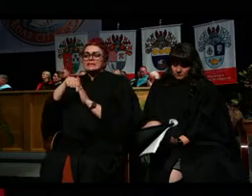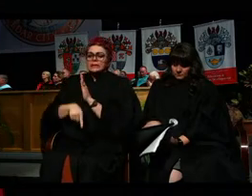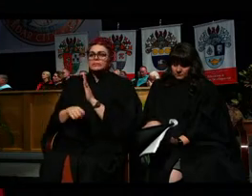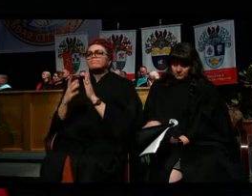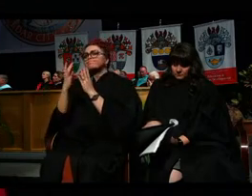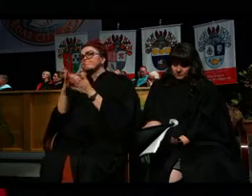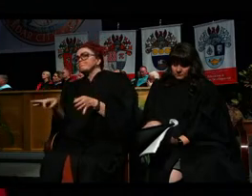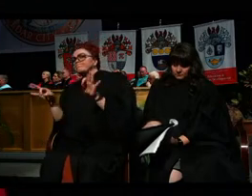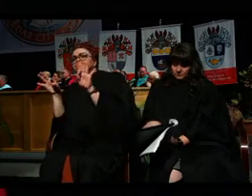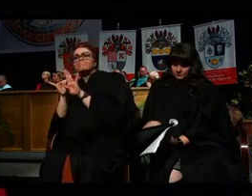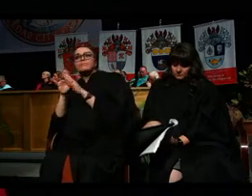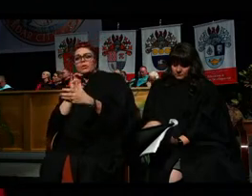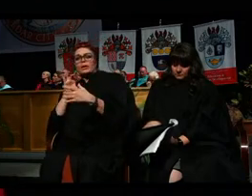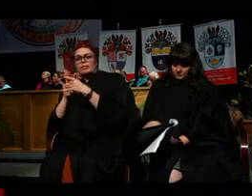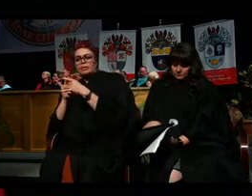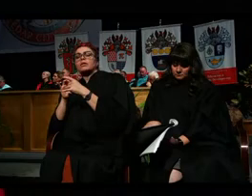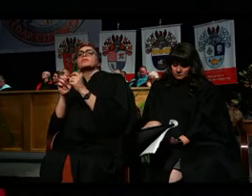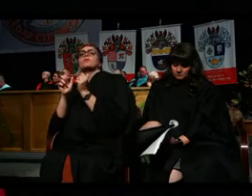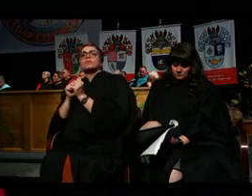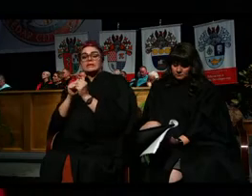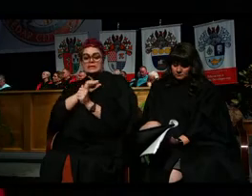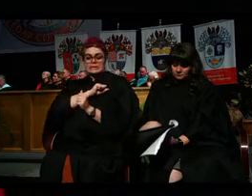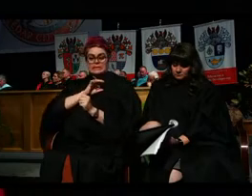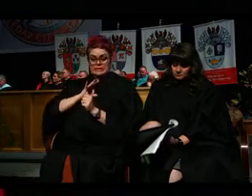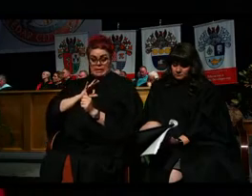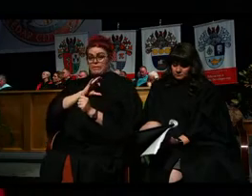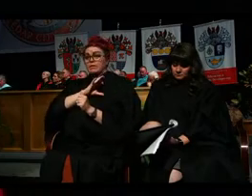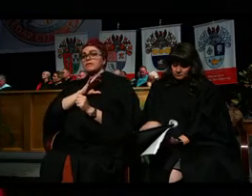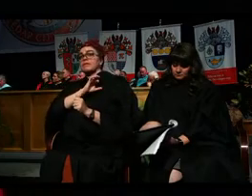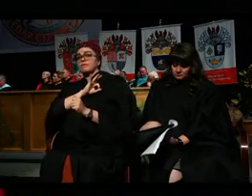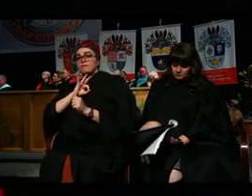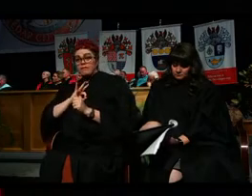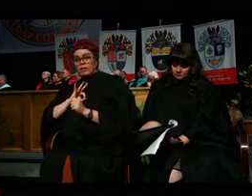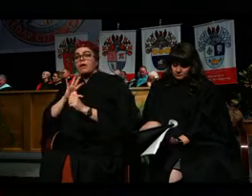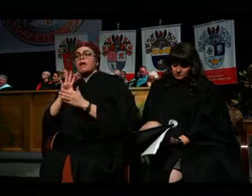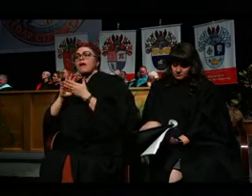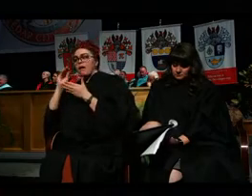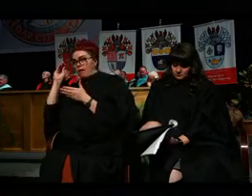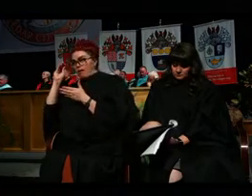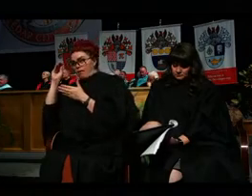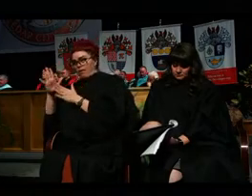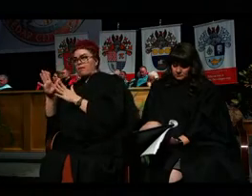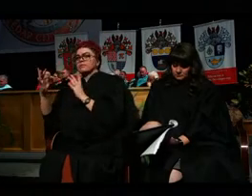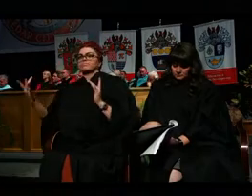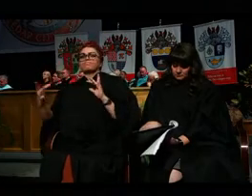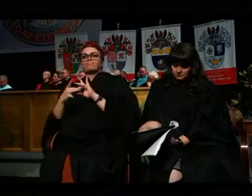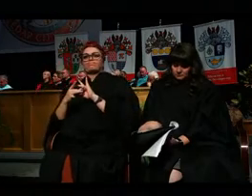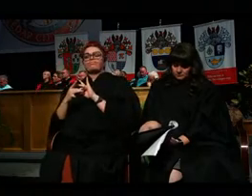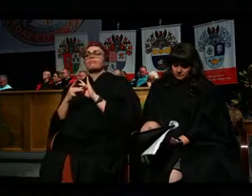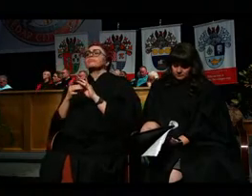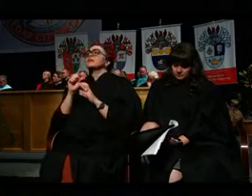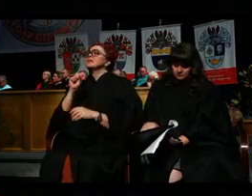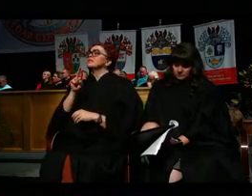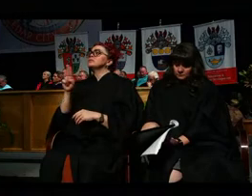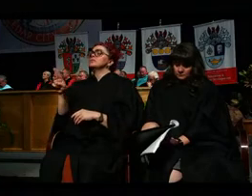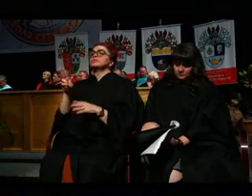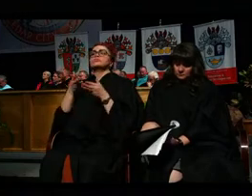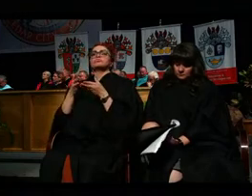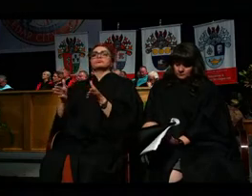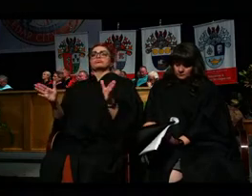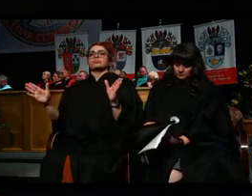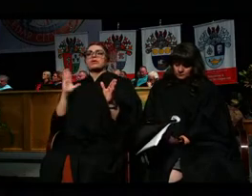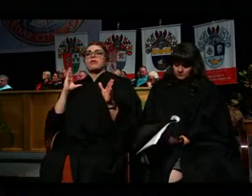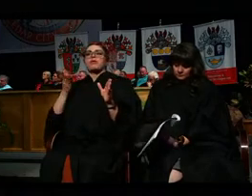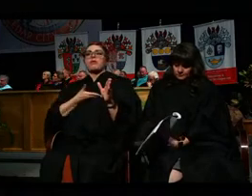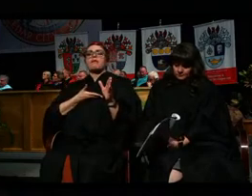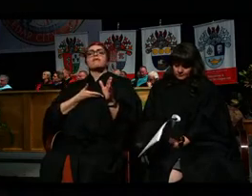staff, and students, which has led to increased student retention and graduation rates. SUU has greatly expanded our online